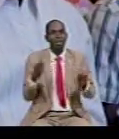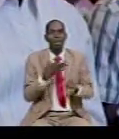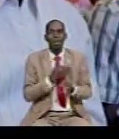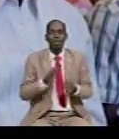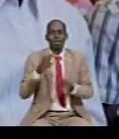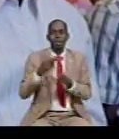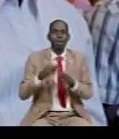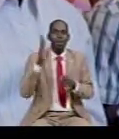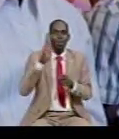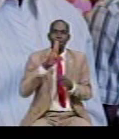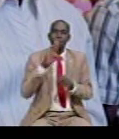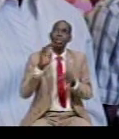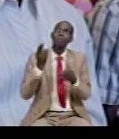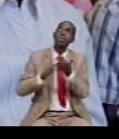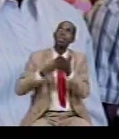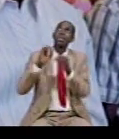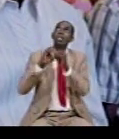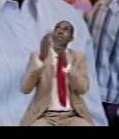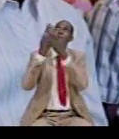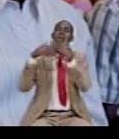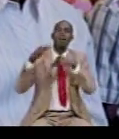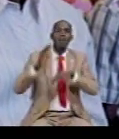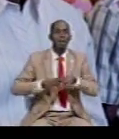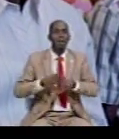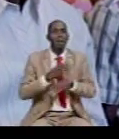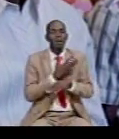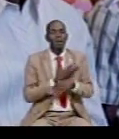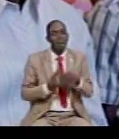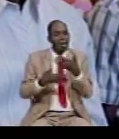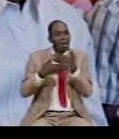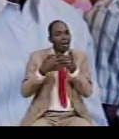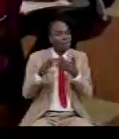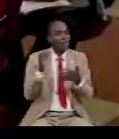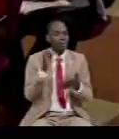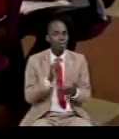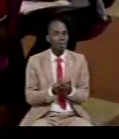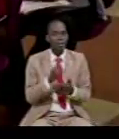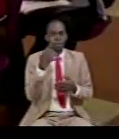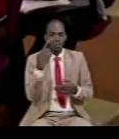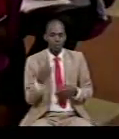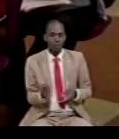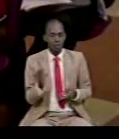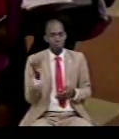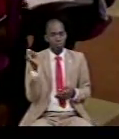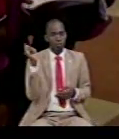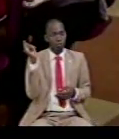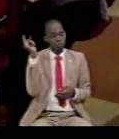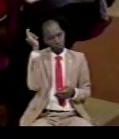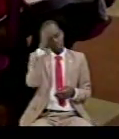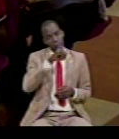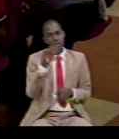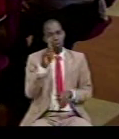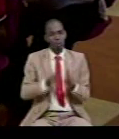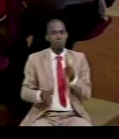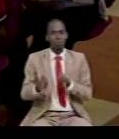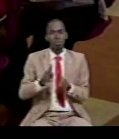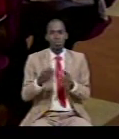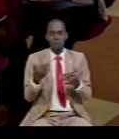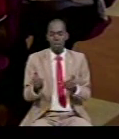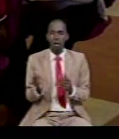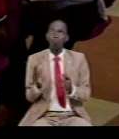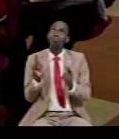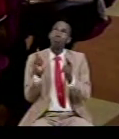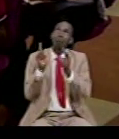name will be in the book of life in heaven. After that, the foolish people came, the graceless